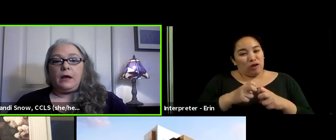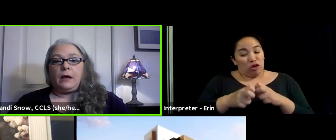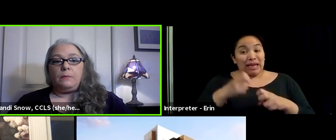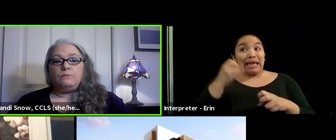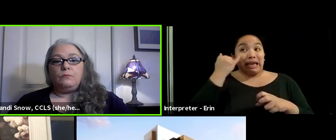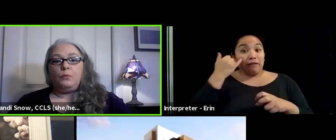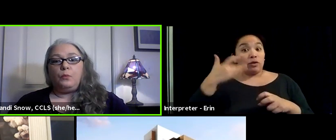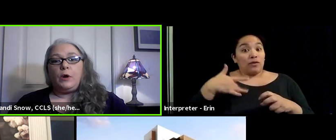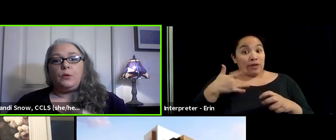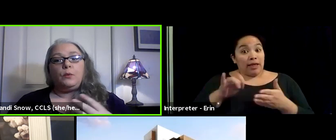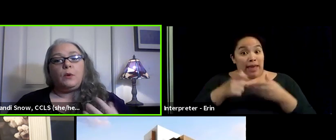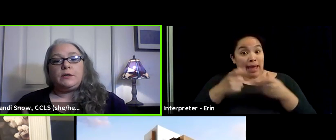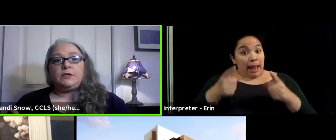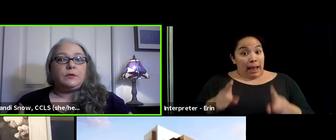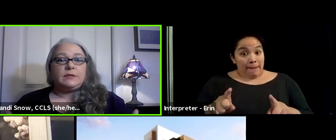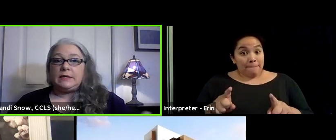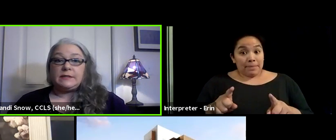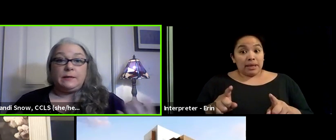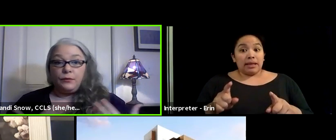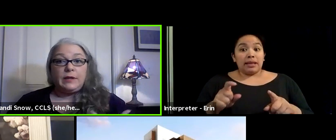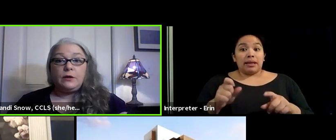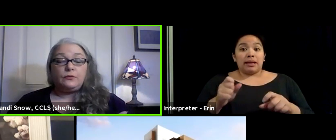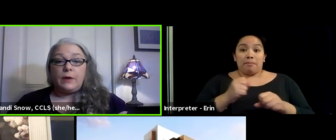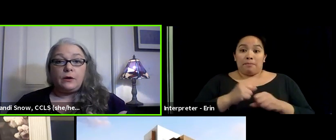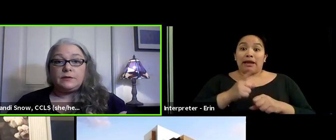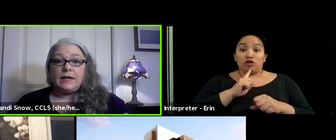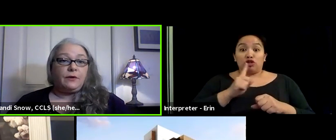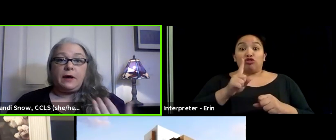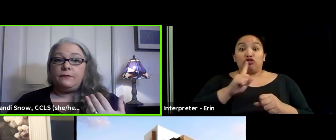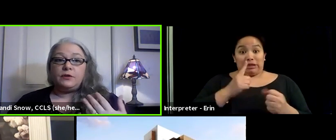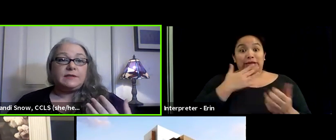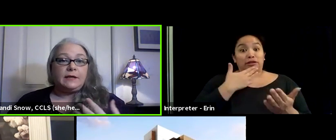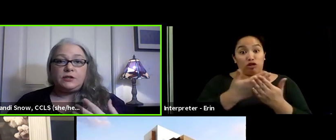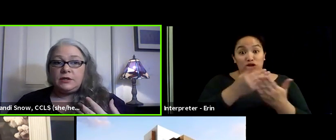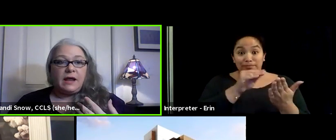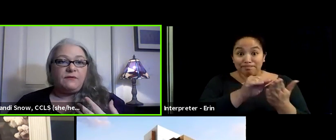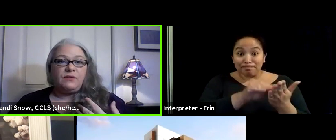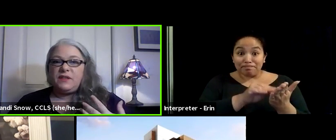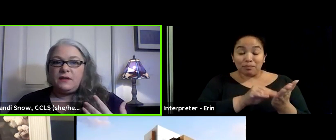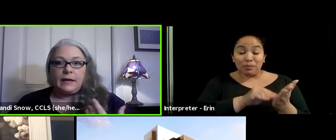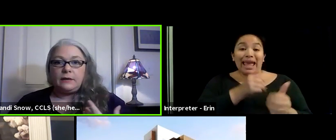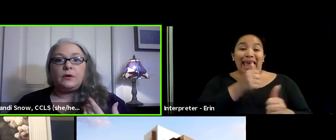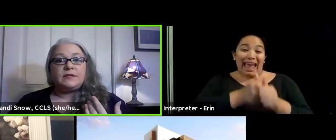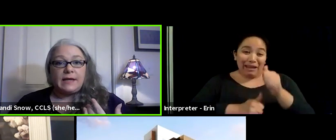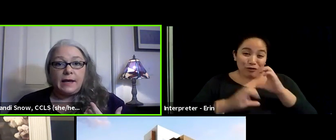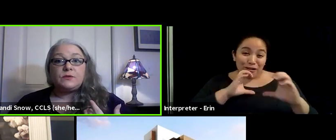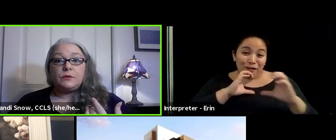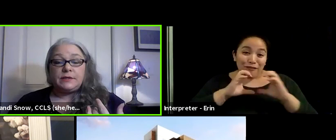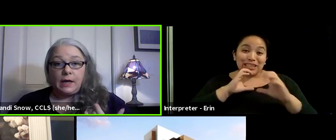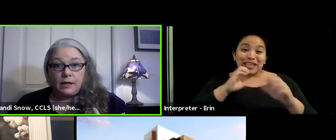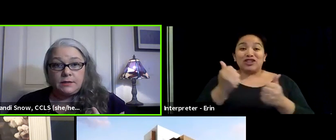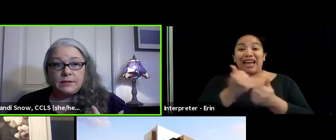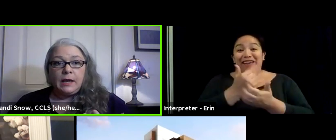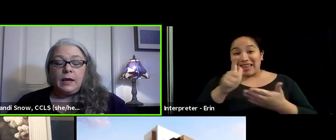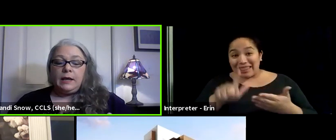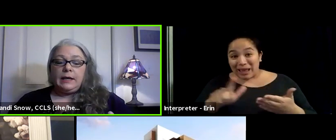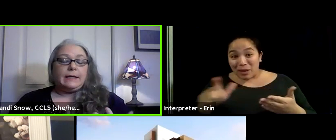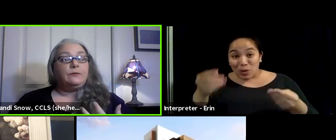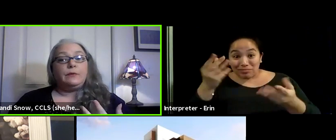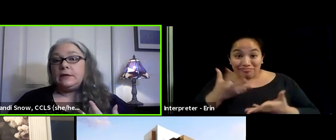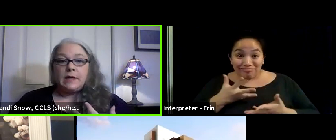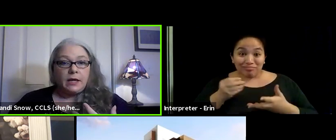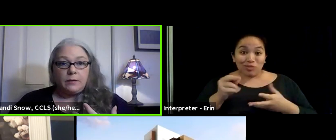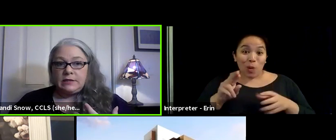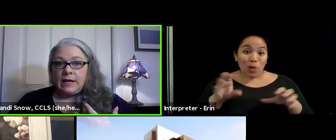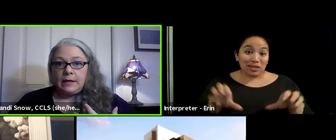happening, what you would want to do is keep really good records, every conversation, everything the landlord says or does,